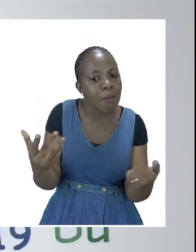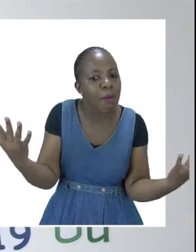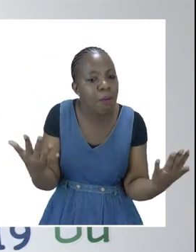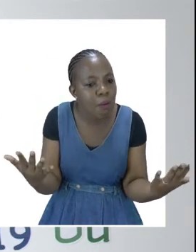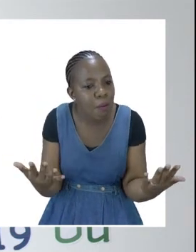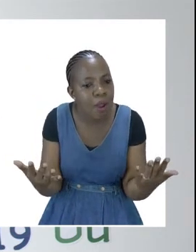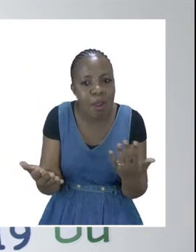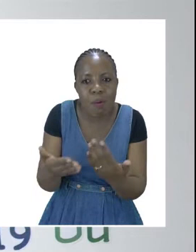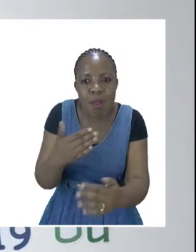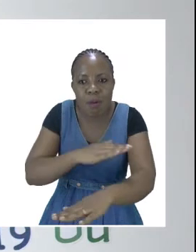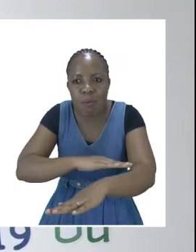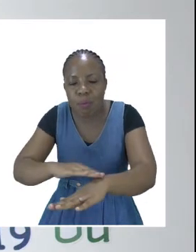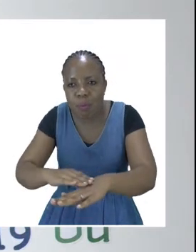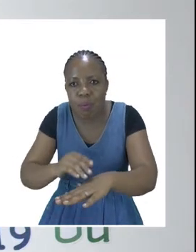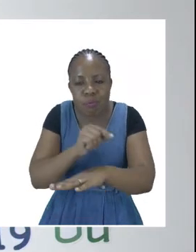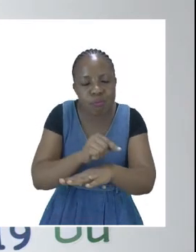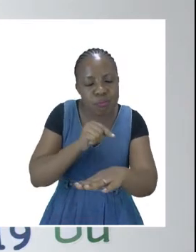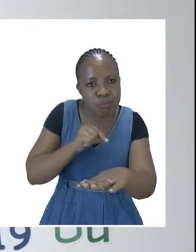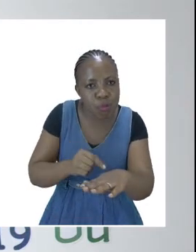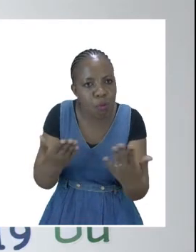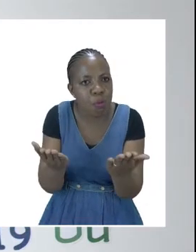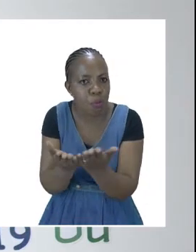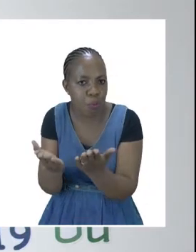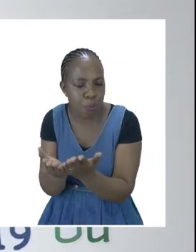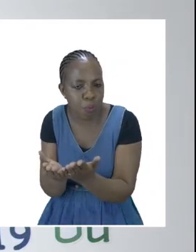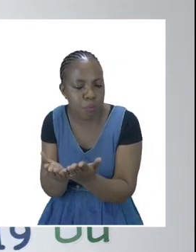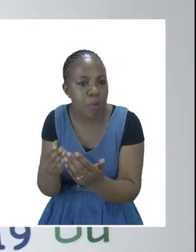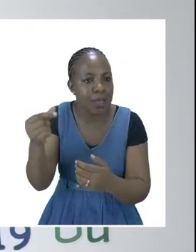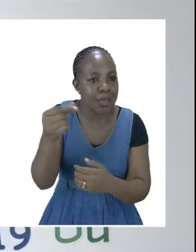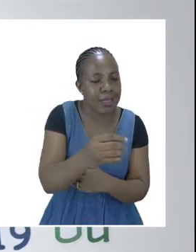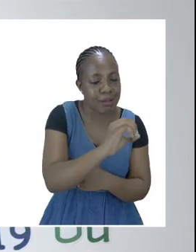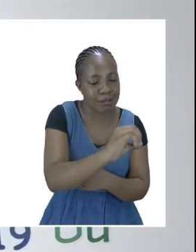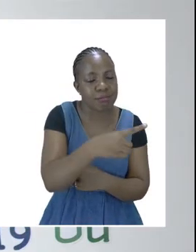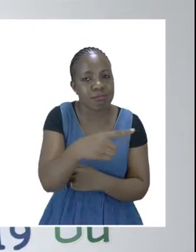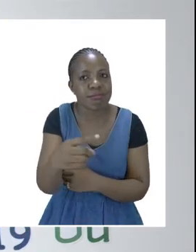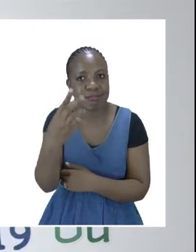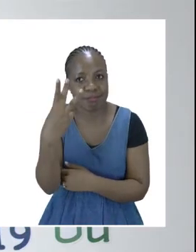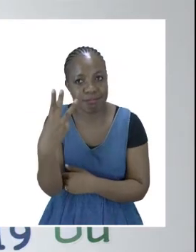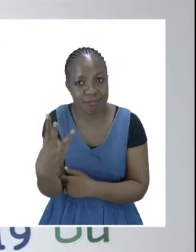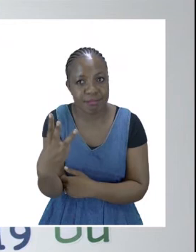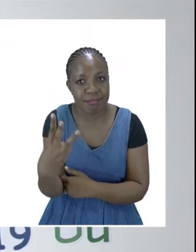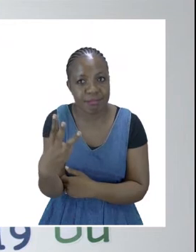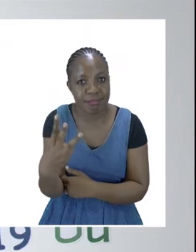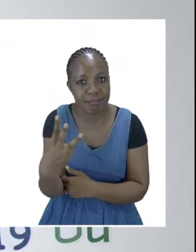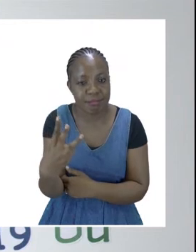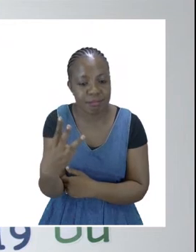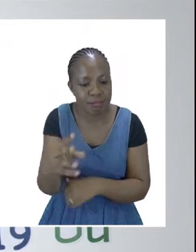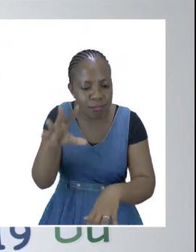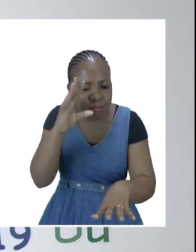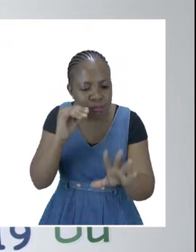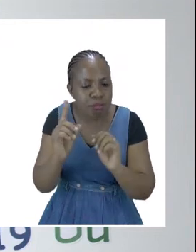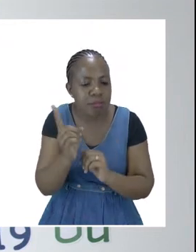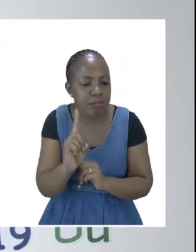to Thursday for pre-primary up until grade 3. The lessons are for listening